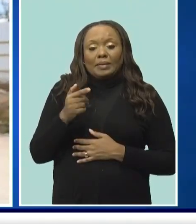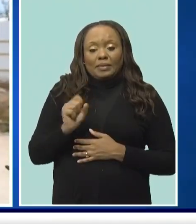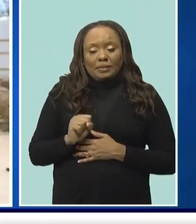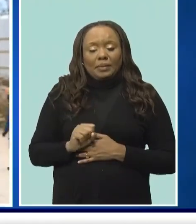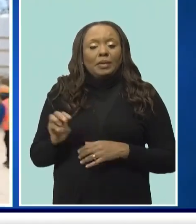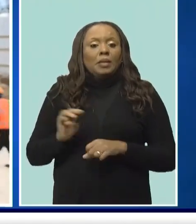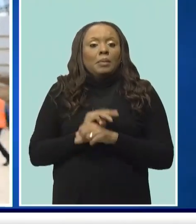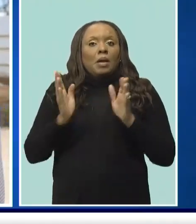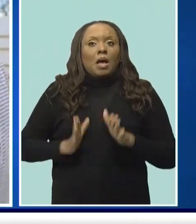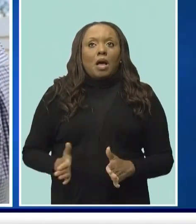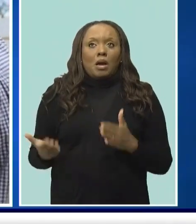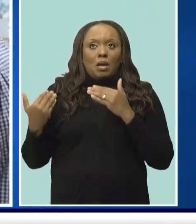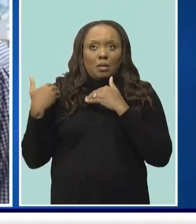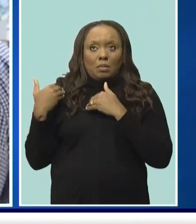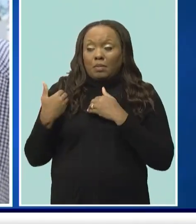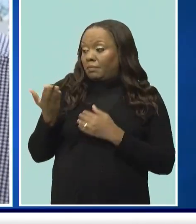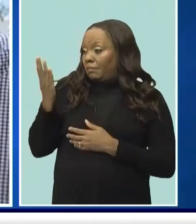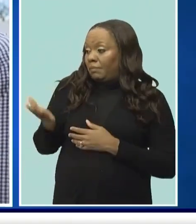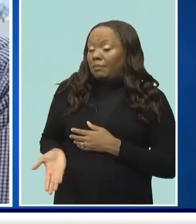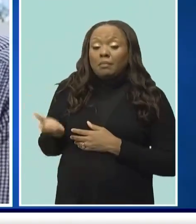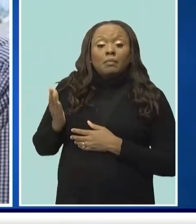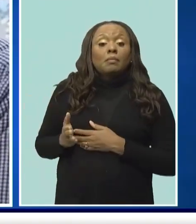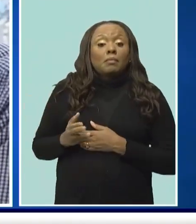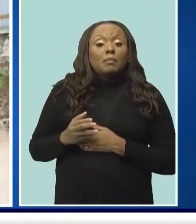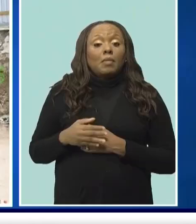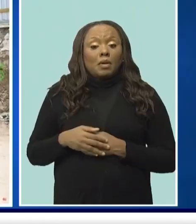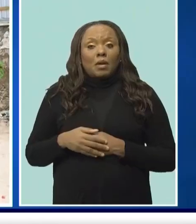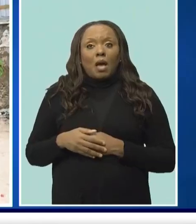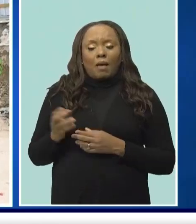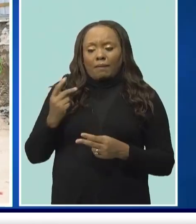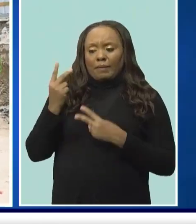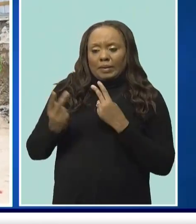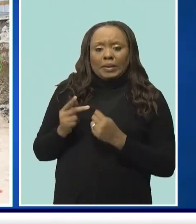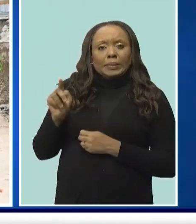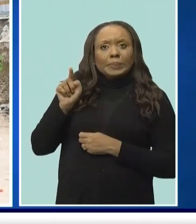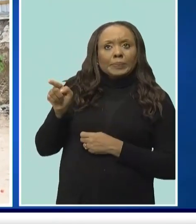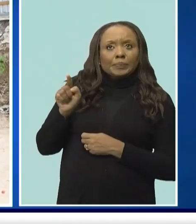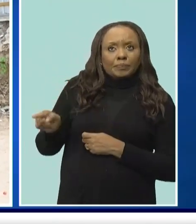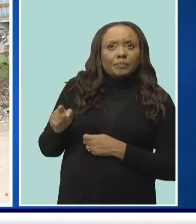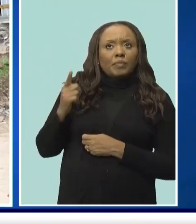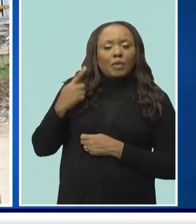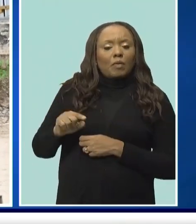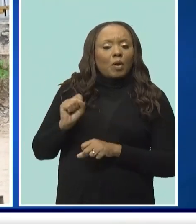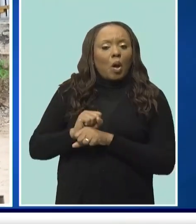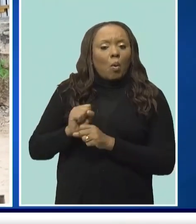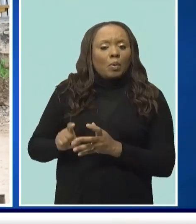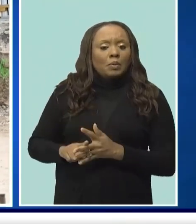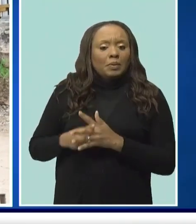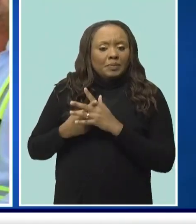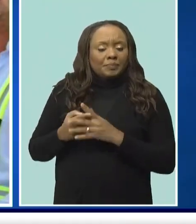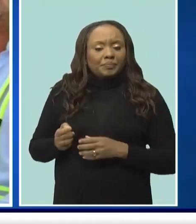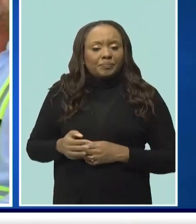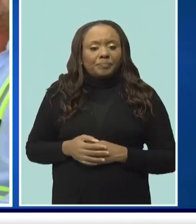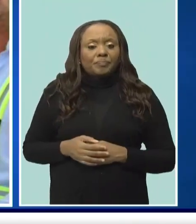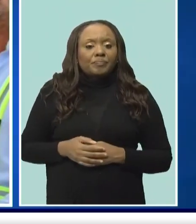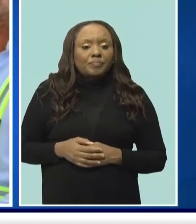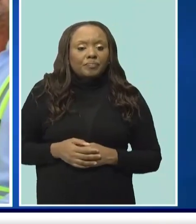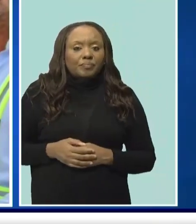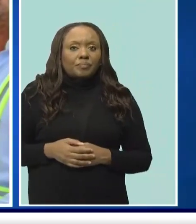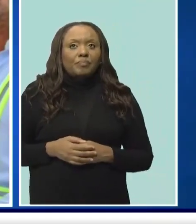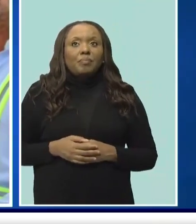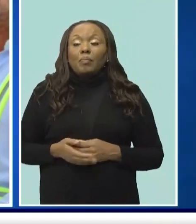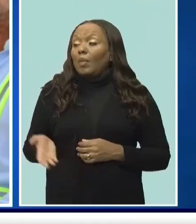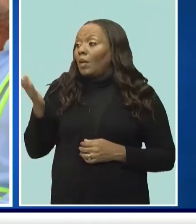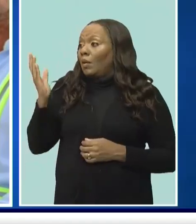infrastructural projects, William Duguid, visited the construction site as work commenced. They've started the piling today, which